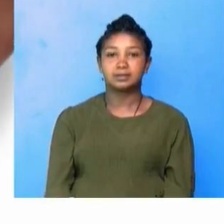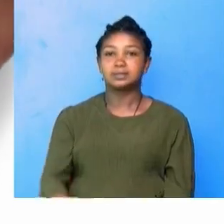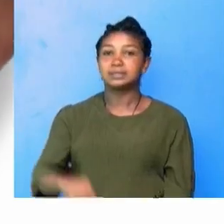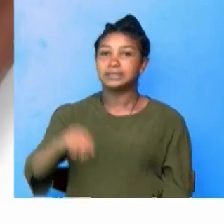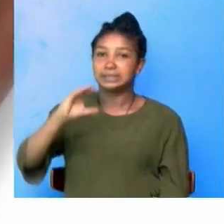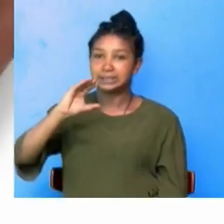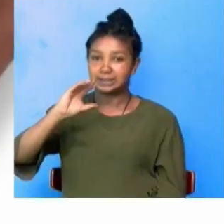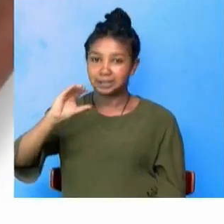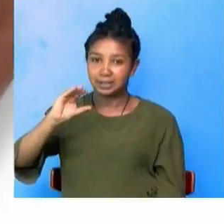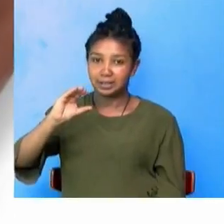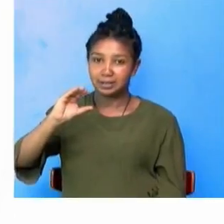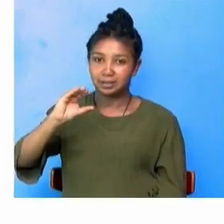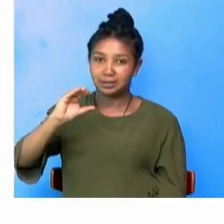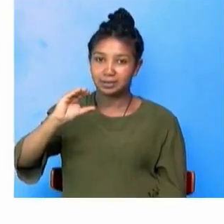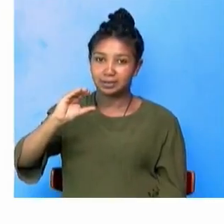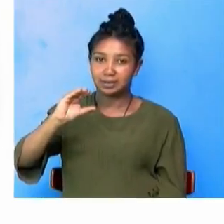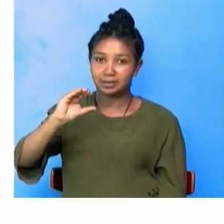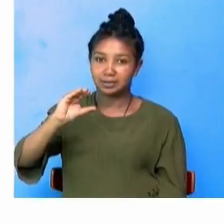C,